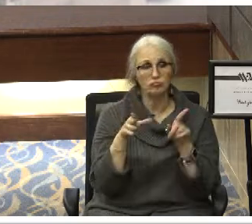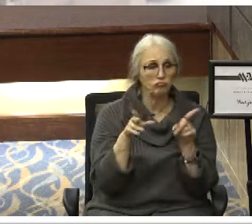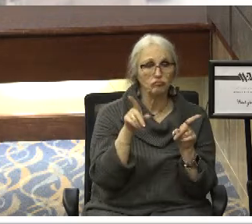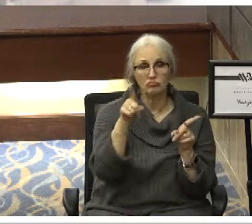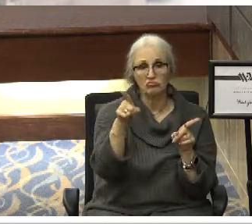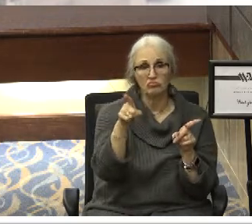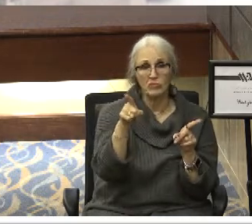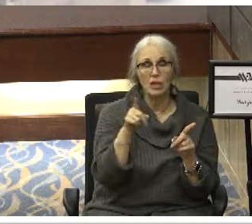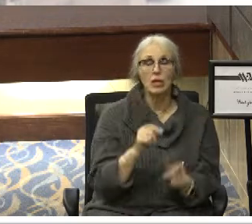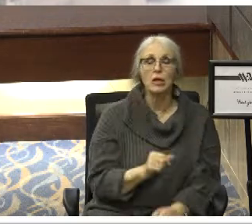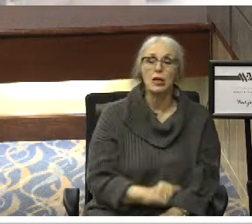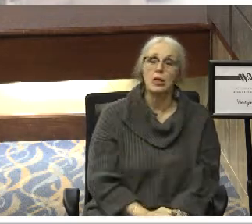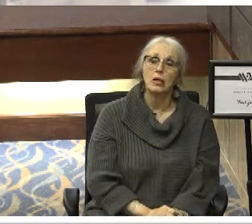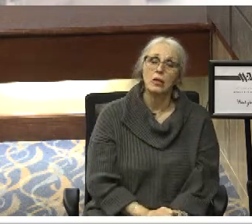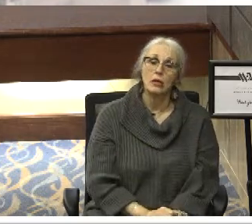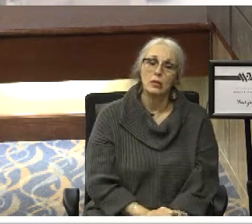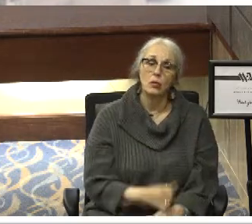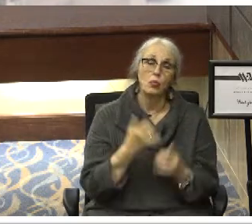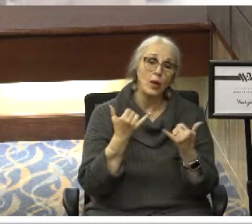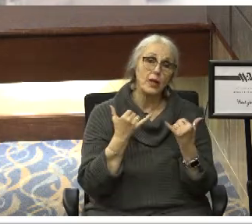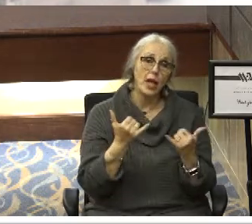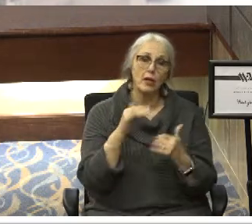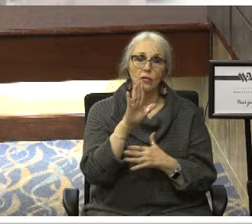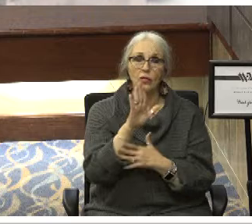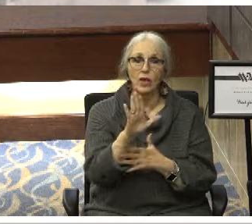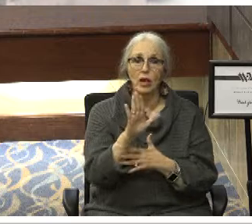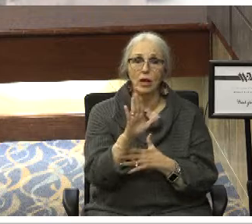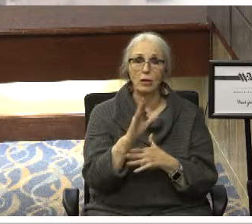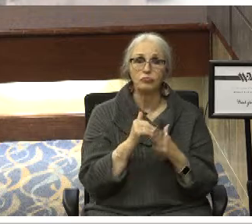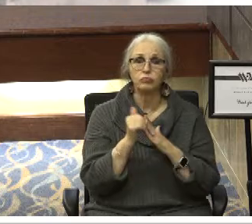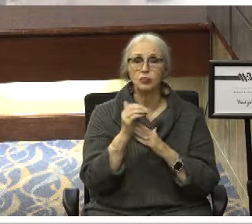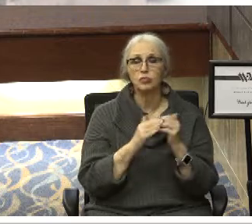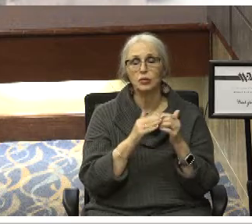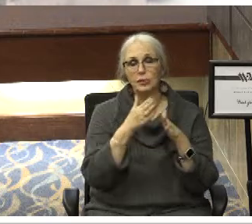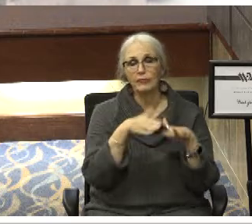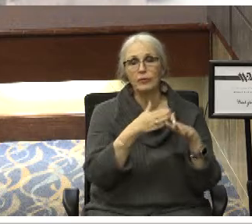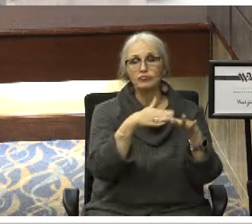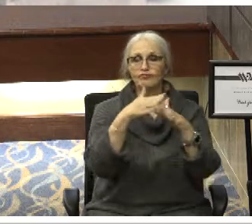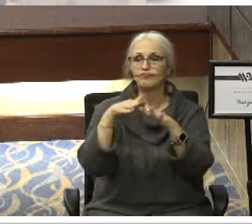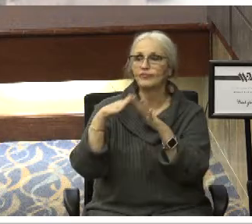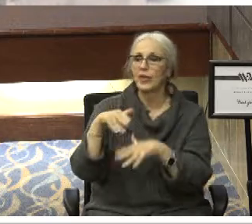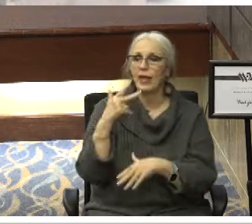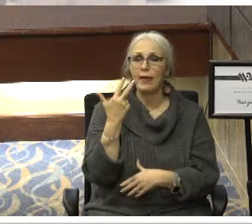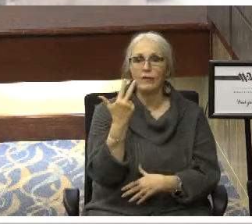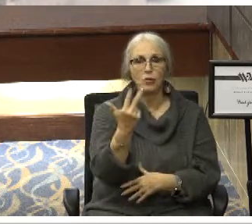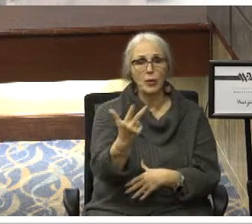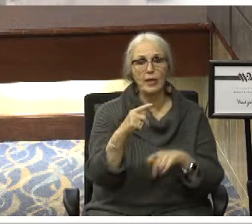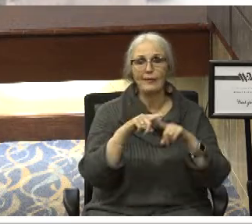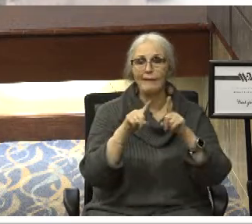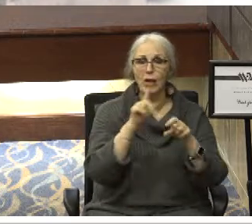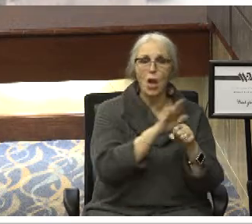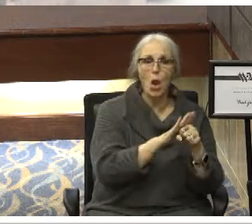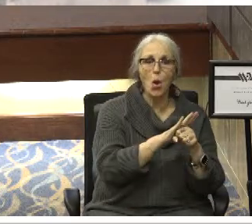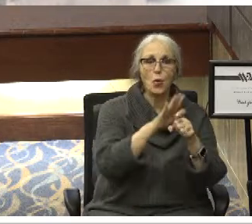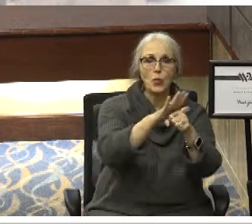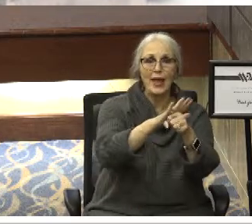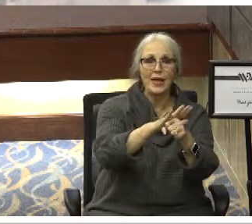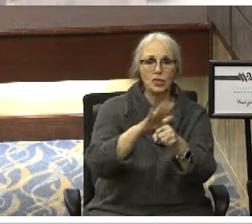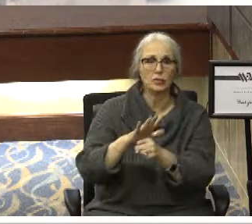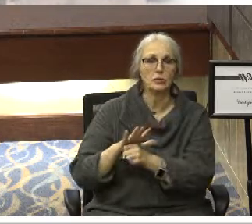Currently, their facilities are kind of divided up all over town. They have 3 different locations, and what they're trying to do